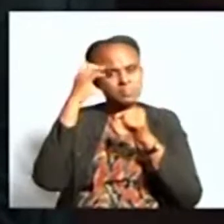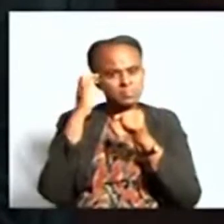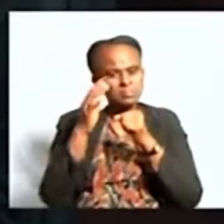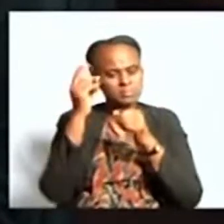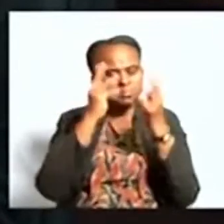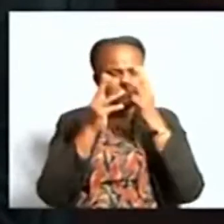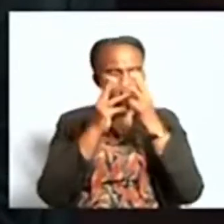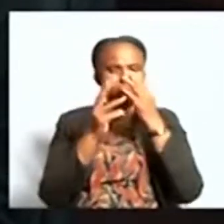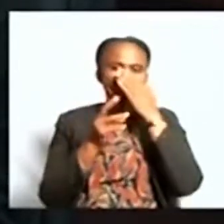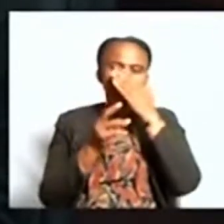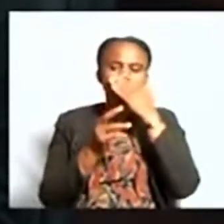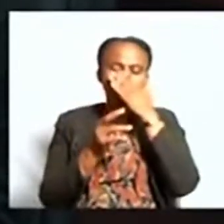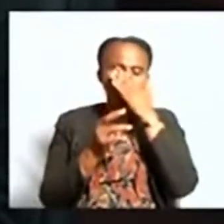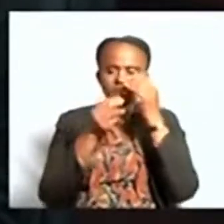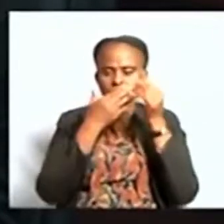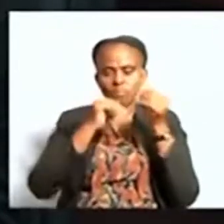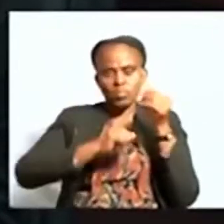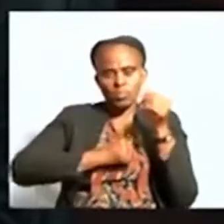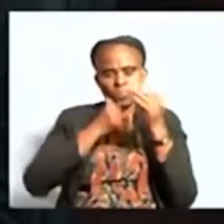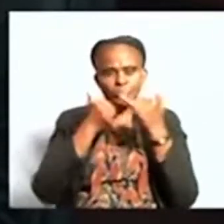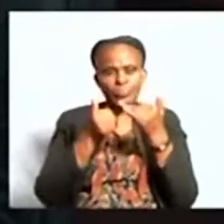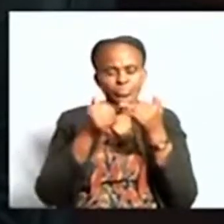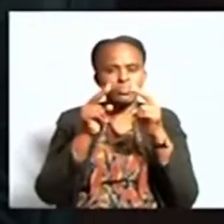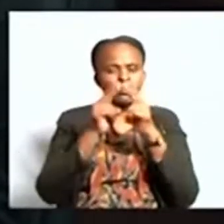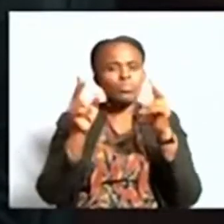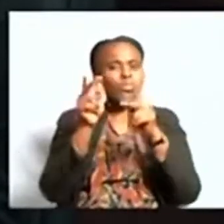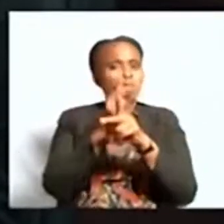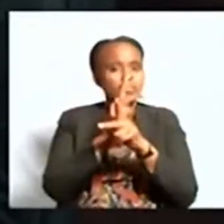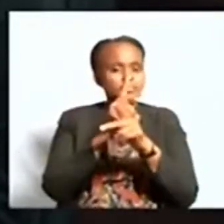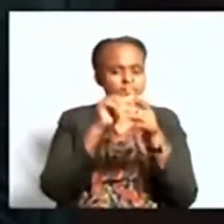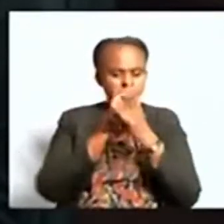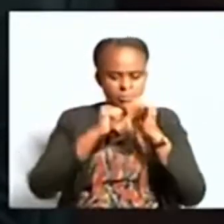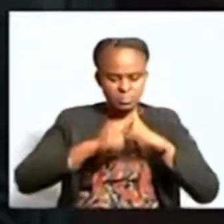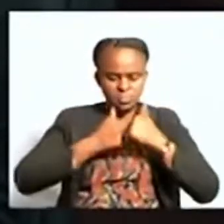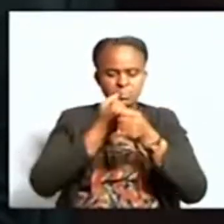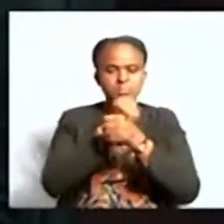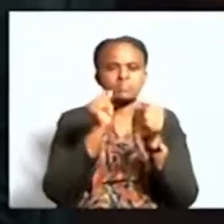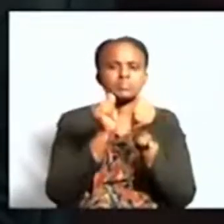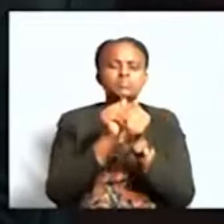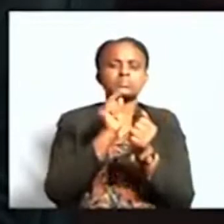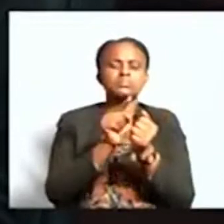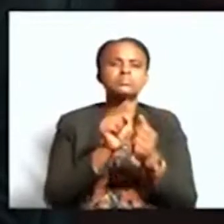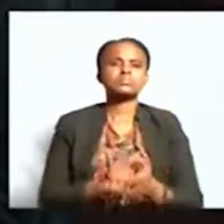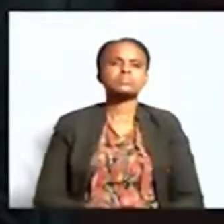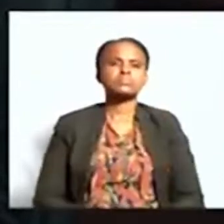concerned. So let's be very careful on how we deal with this.